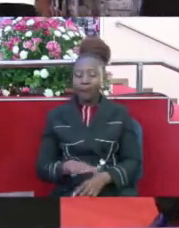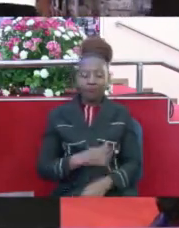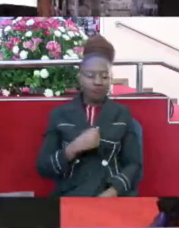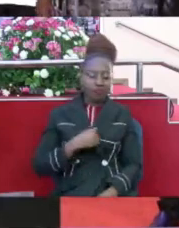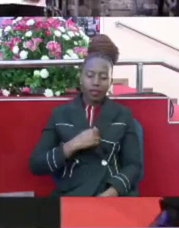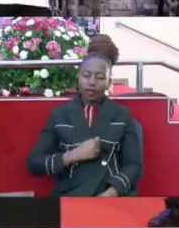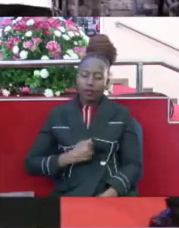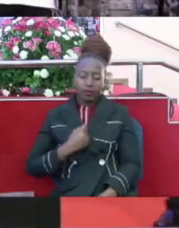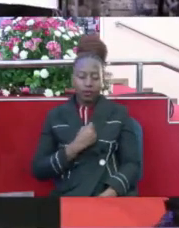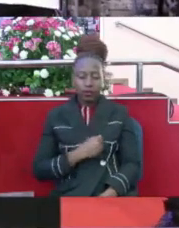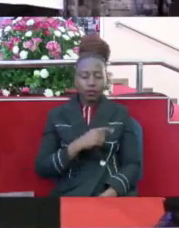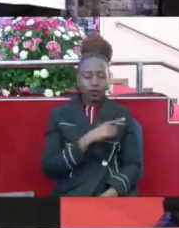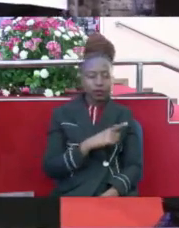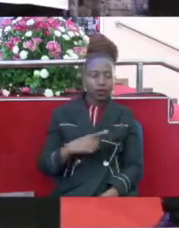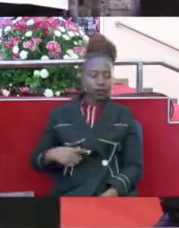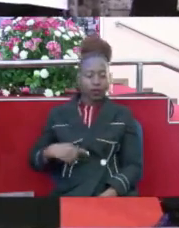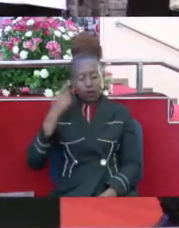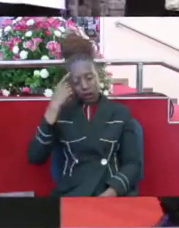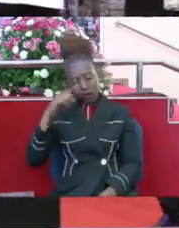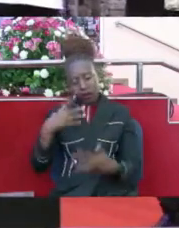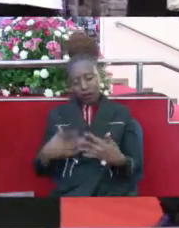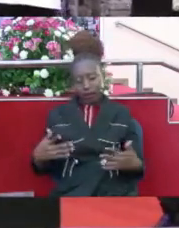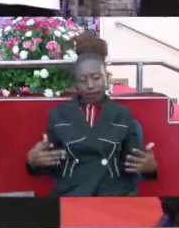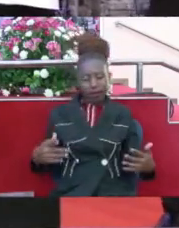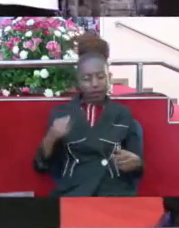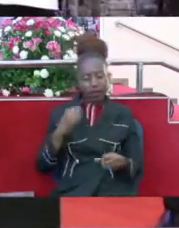it. When it's all about you,